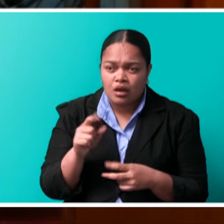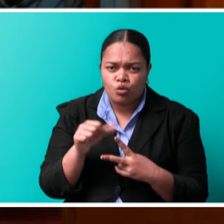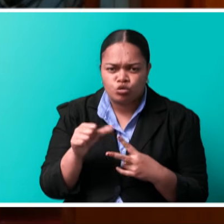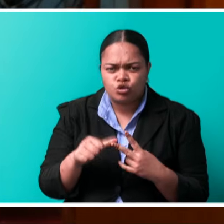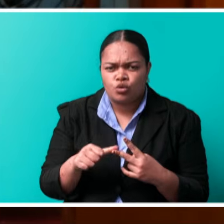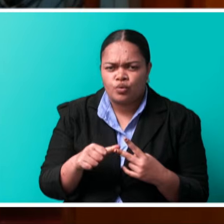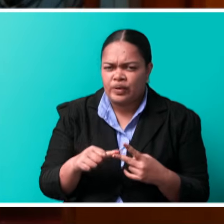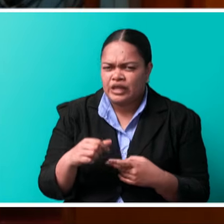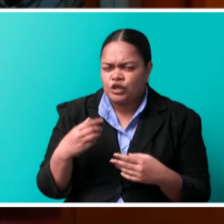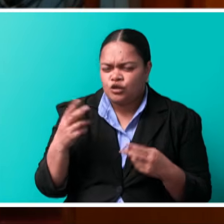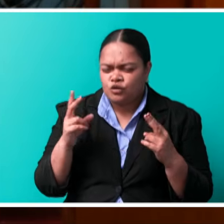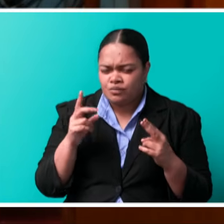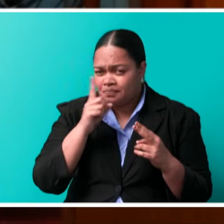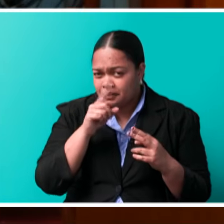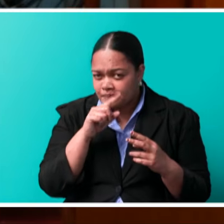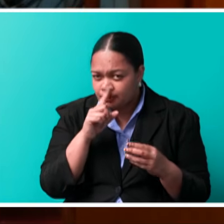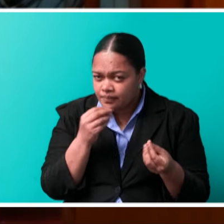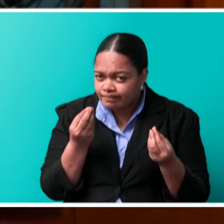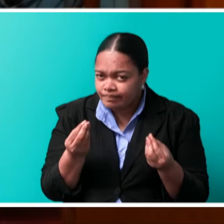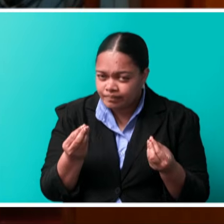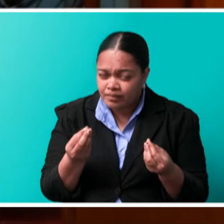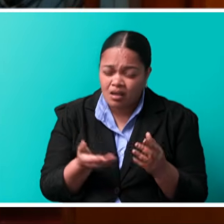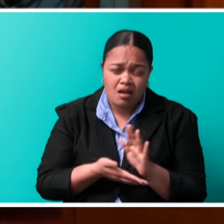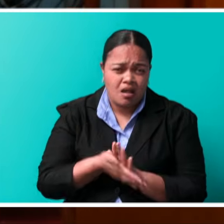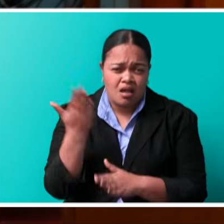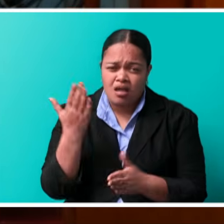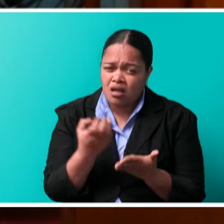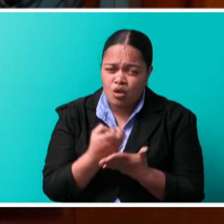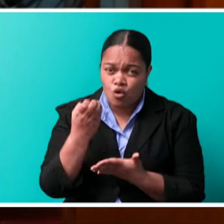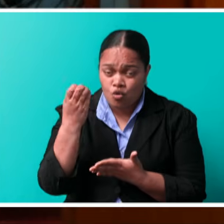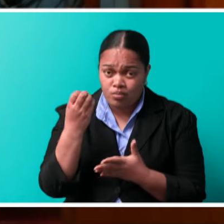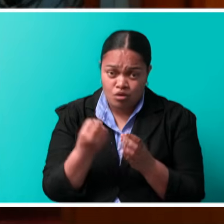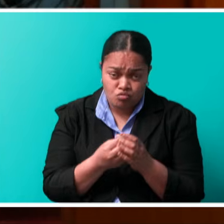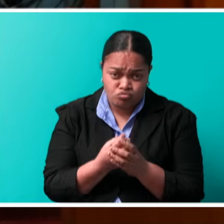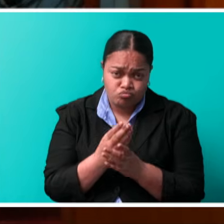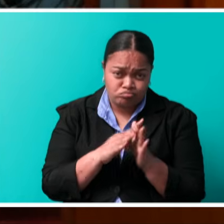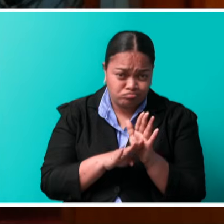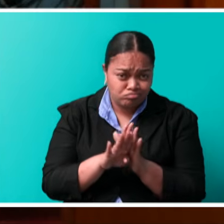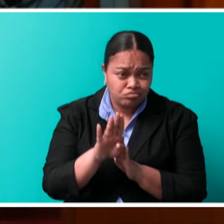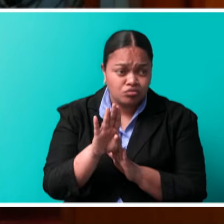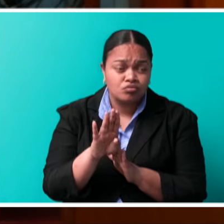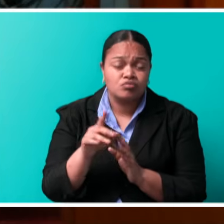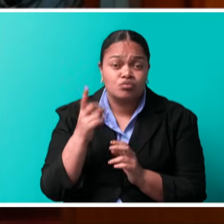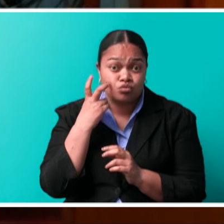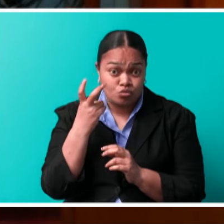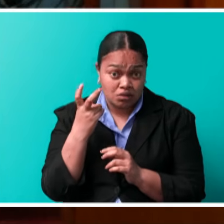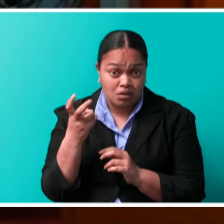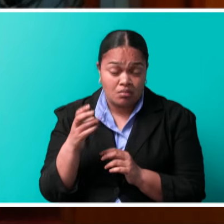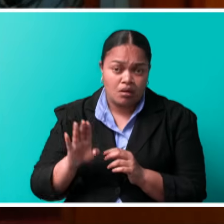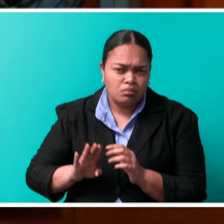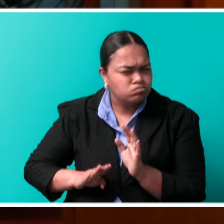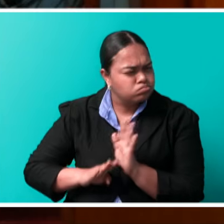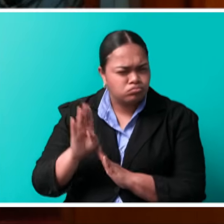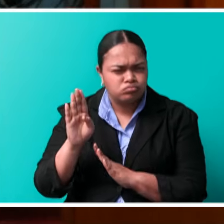development. At the heart of economic growth, tourism-related infrastructure investments, including tourism